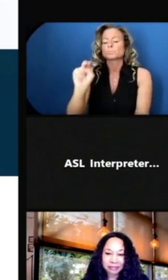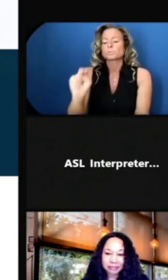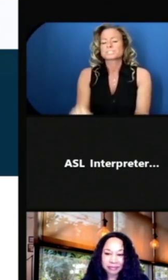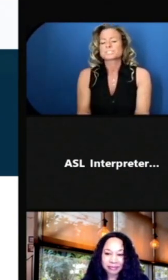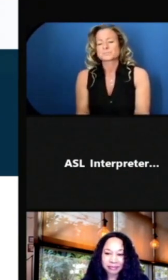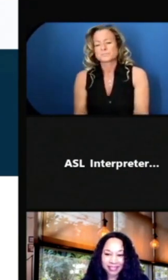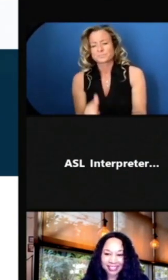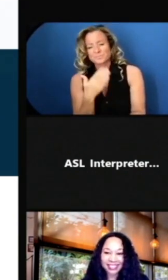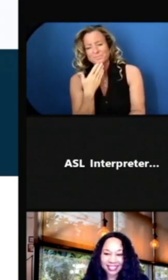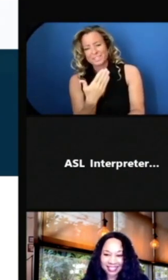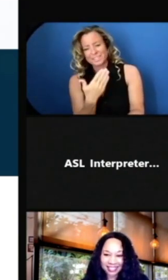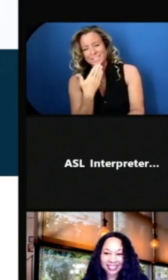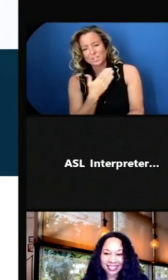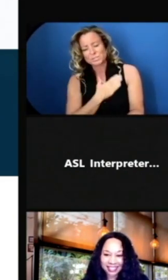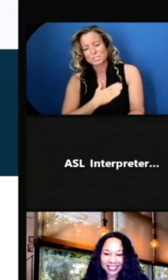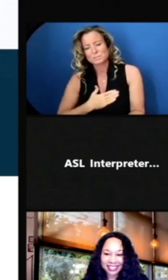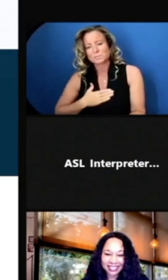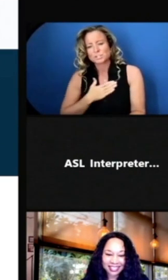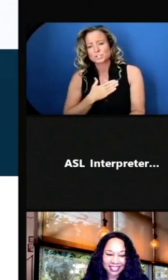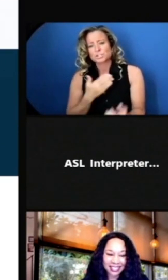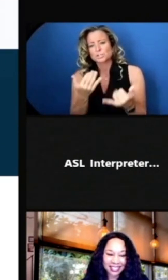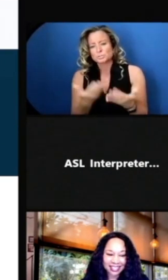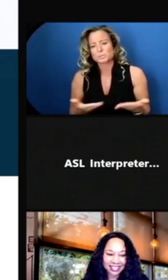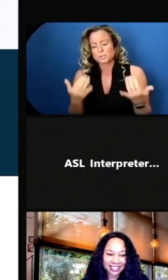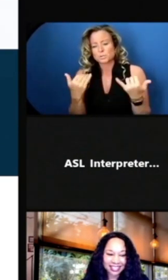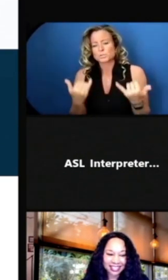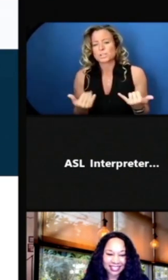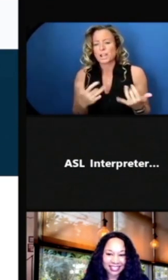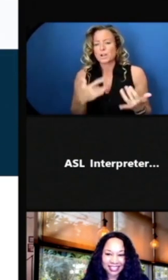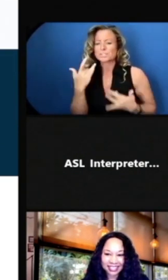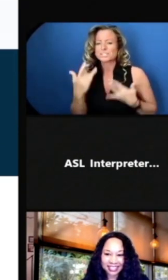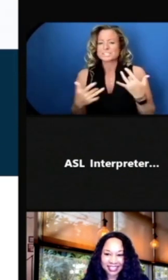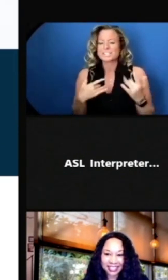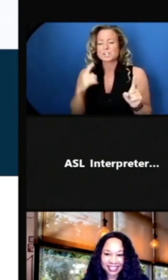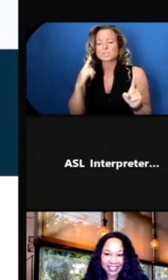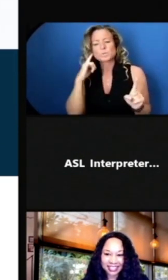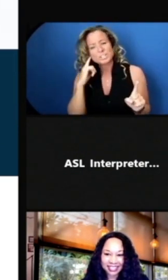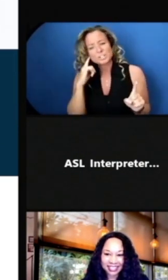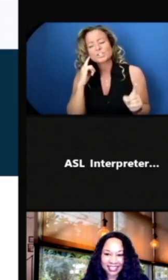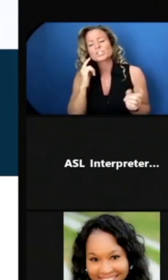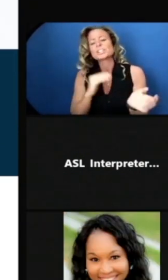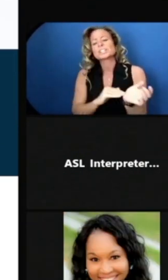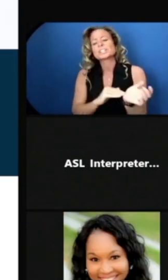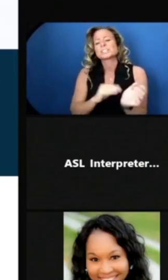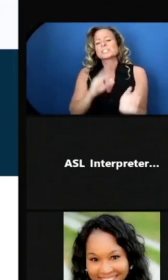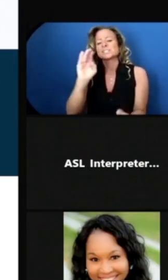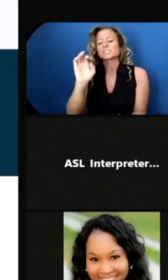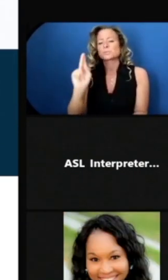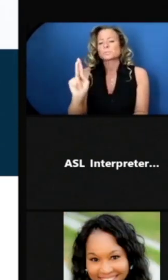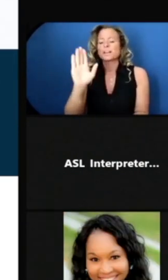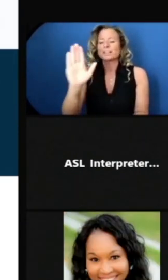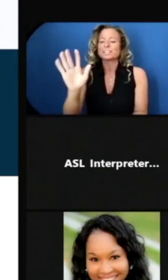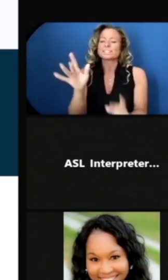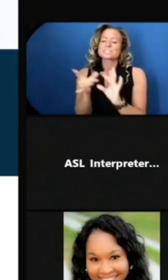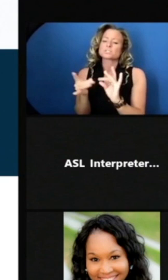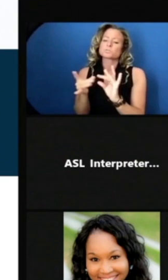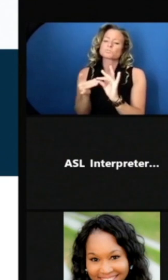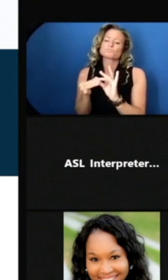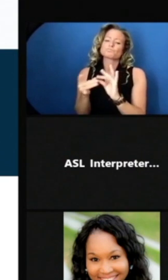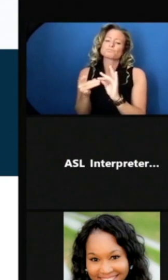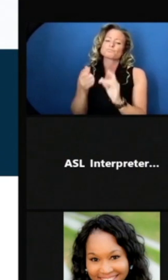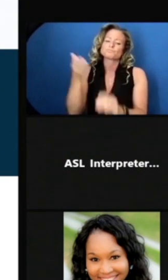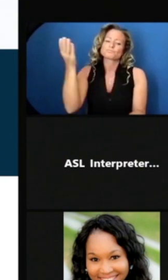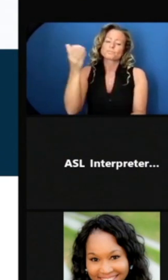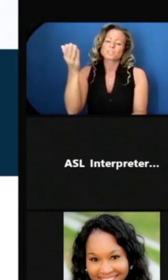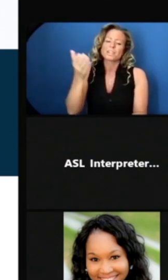Thank you. It's a pleasure to be with you today. And I was very excited to hear Dr. Block's talk and to listen to the other talks